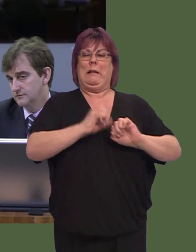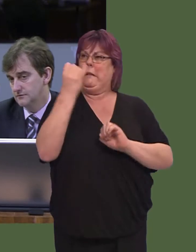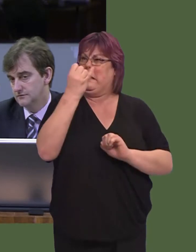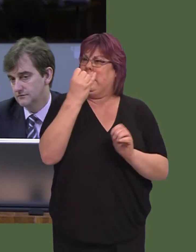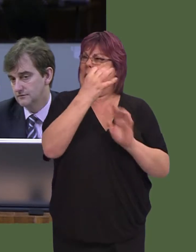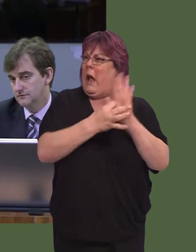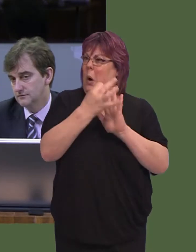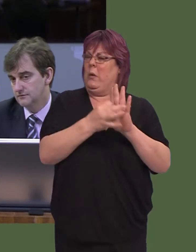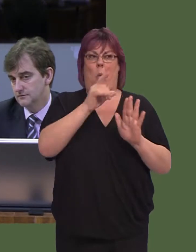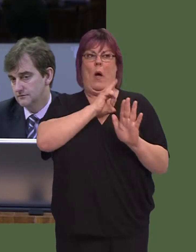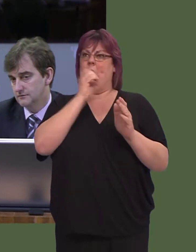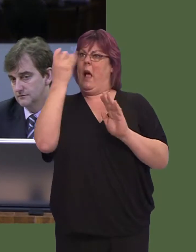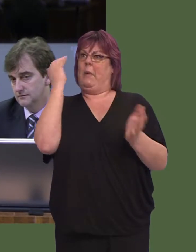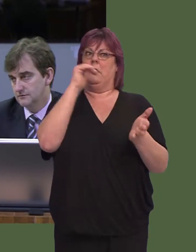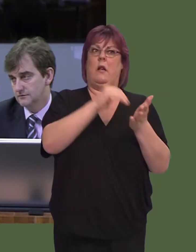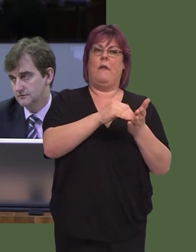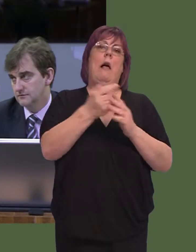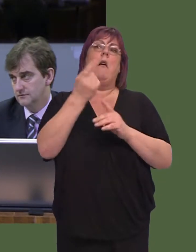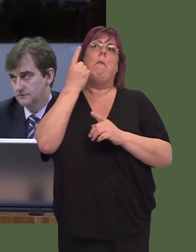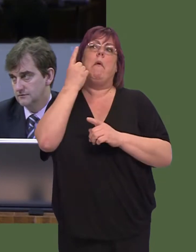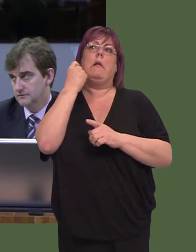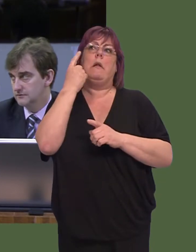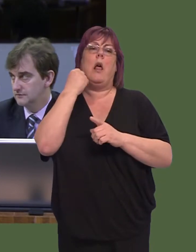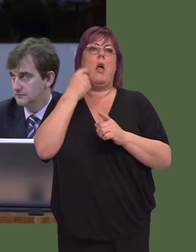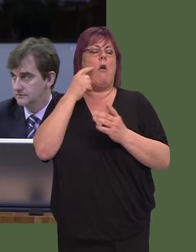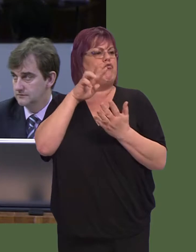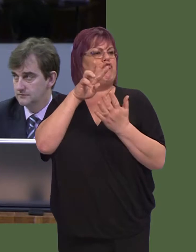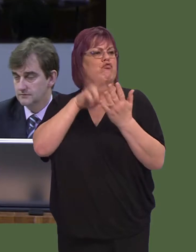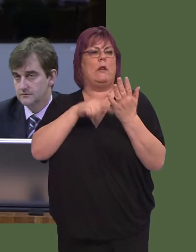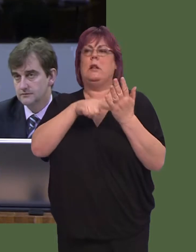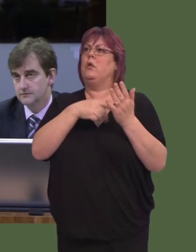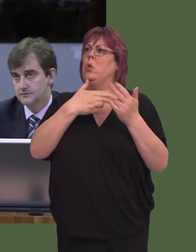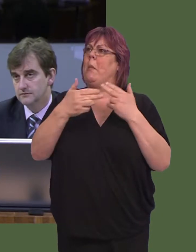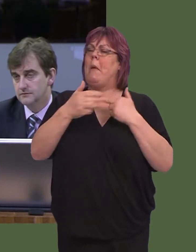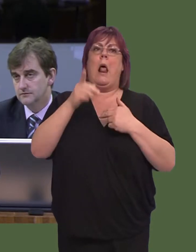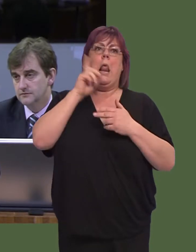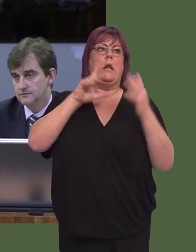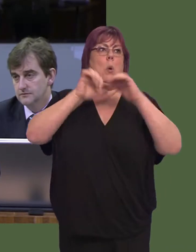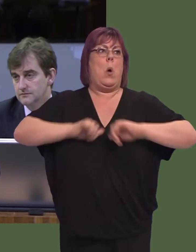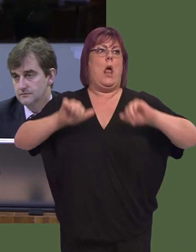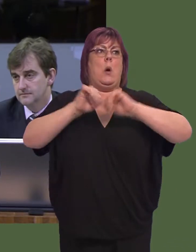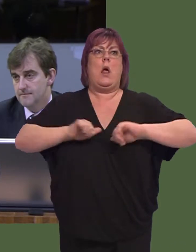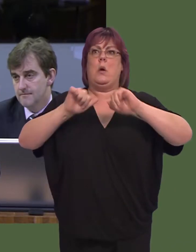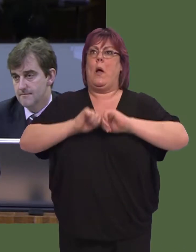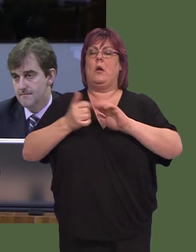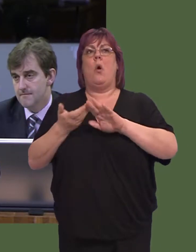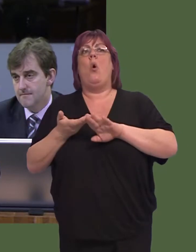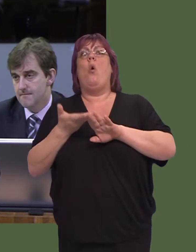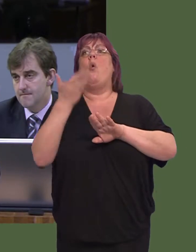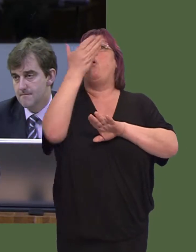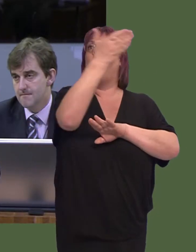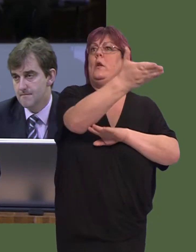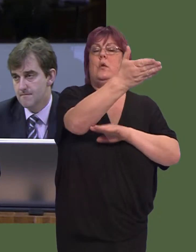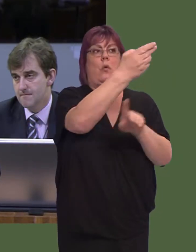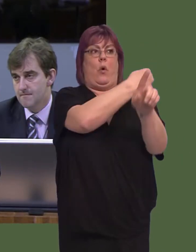ambulance. I cite an example yesterday in the South Wales Evening Post where a lady was taken to hospital after such a long wait for an ambulance and